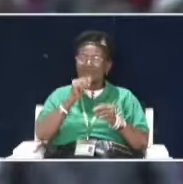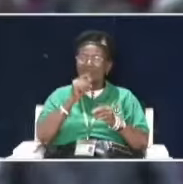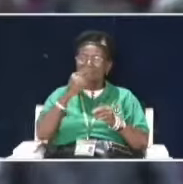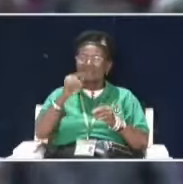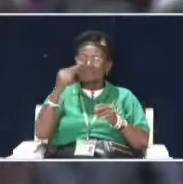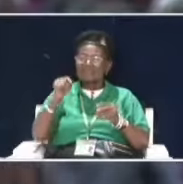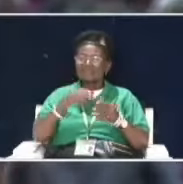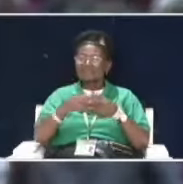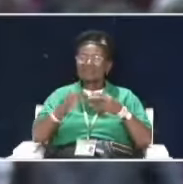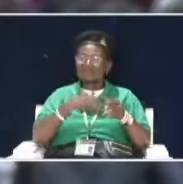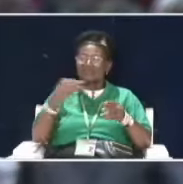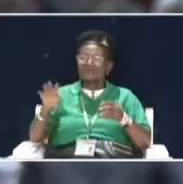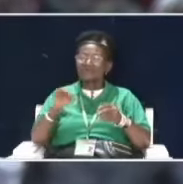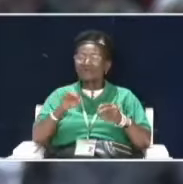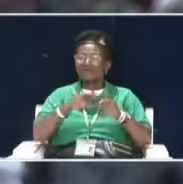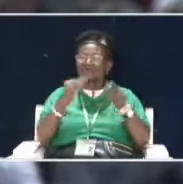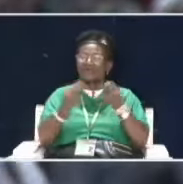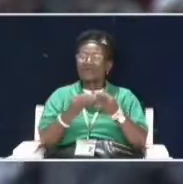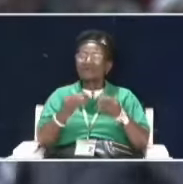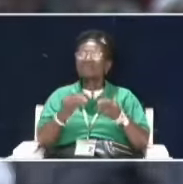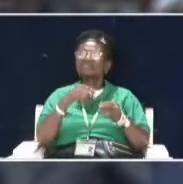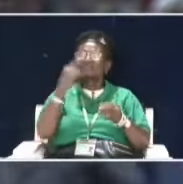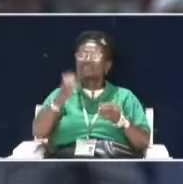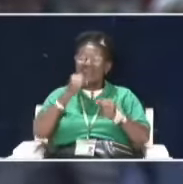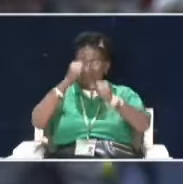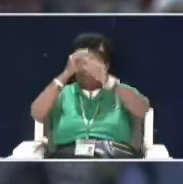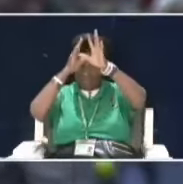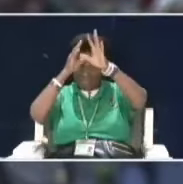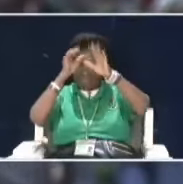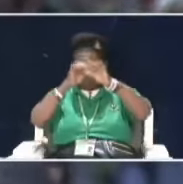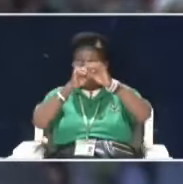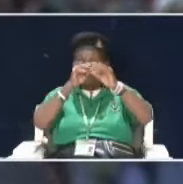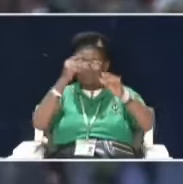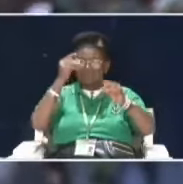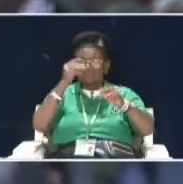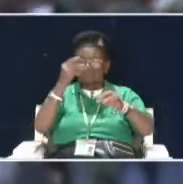your mouth and say, Father, in the mighty name of